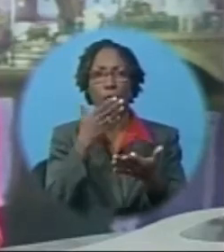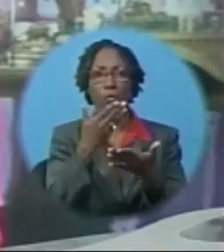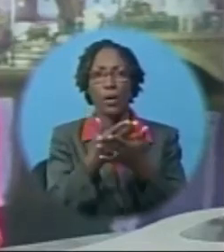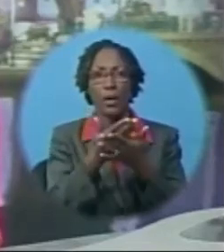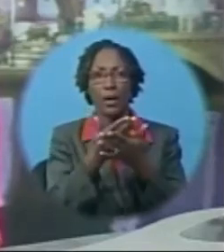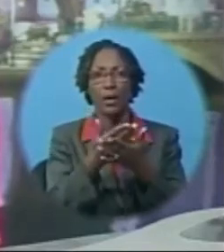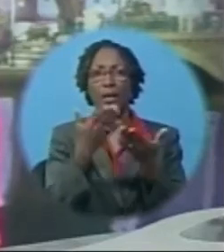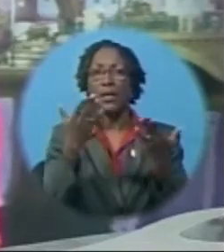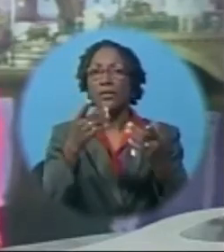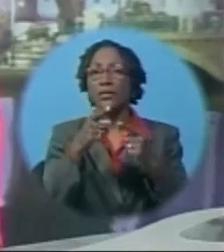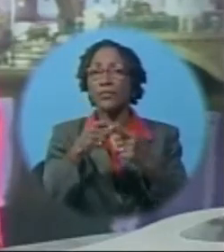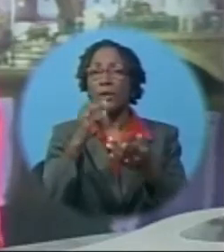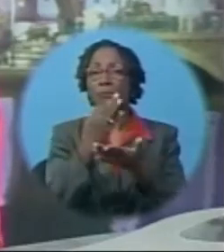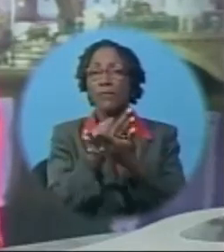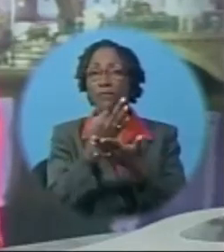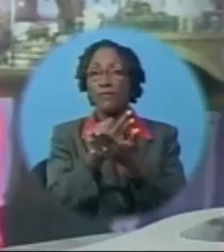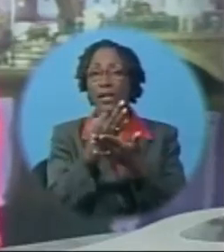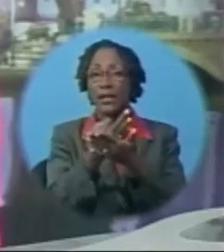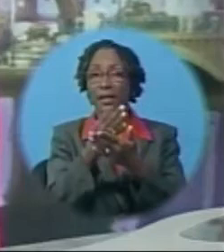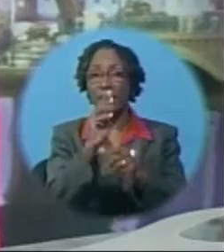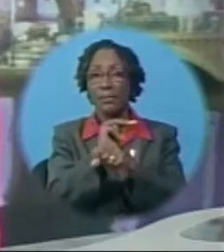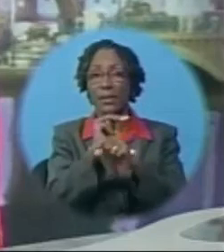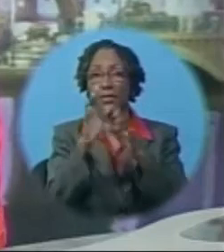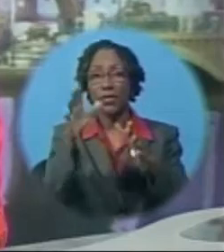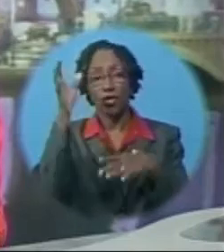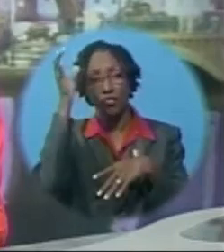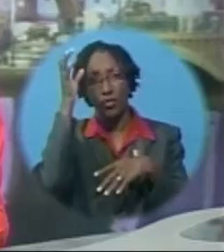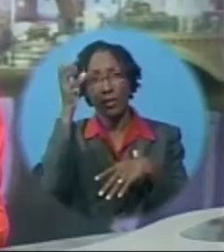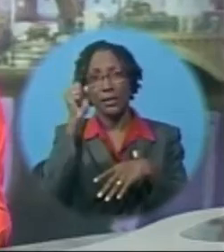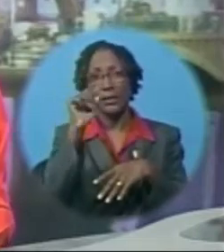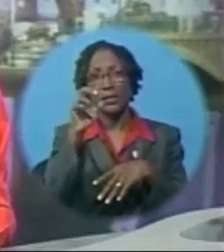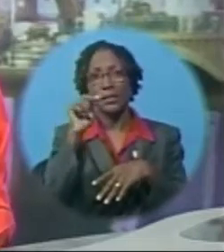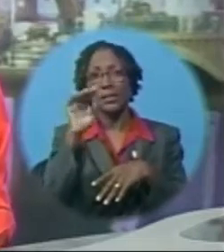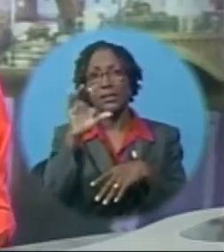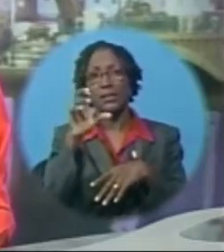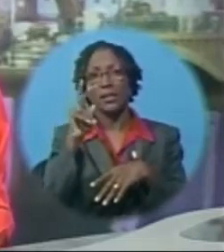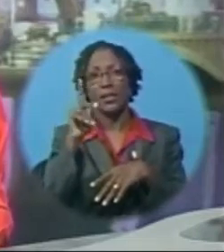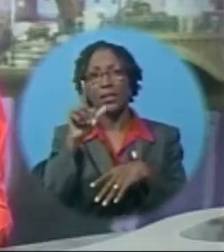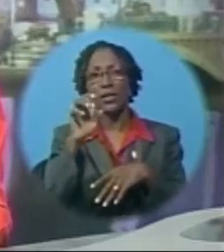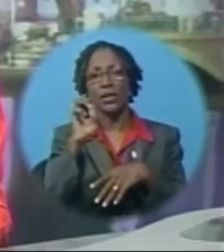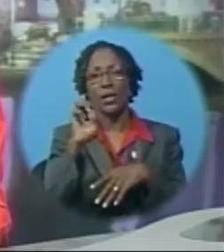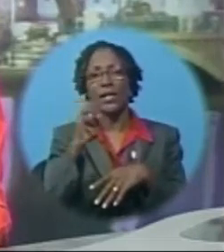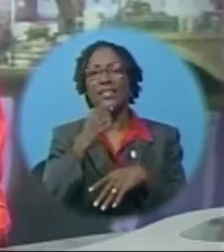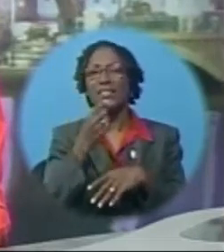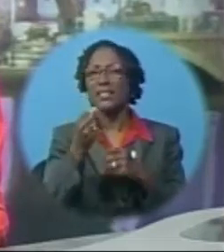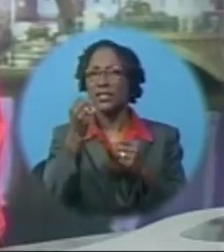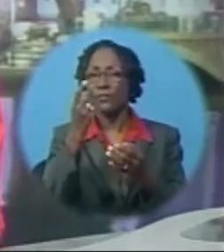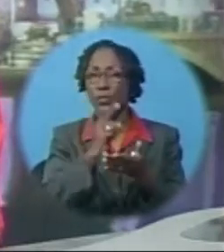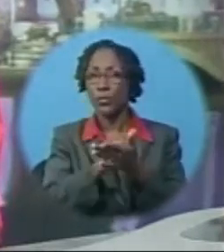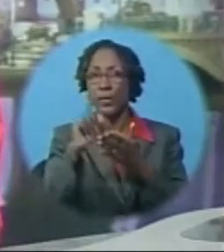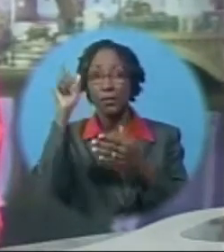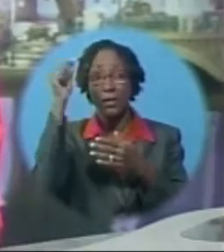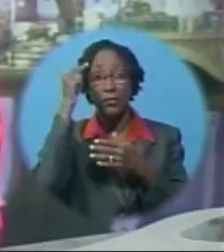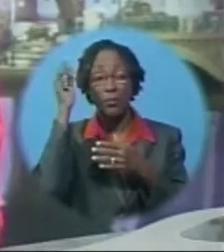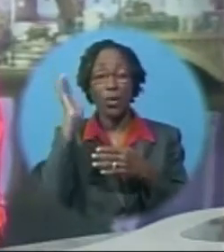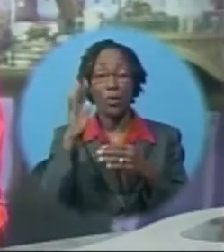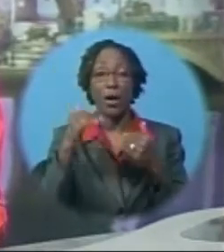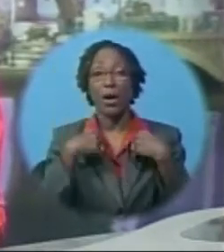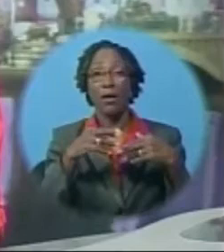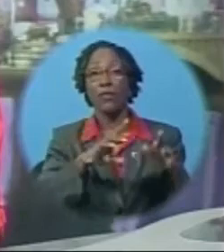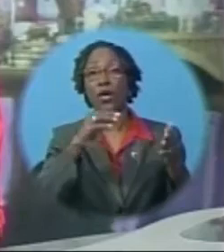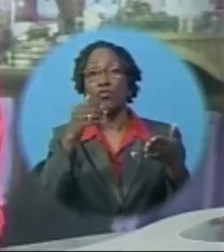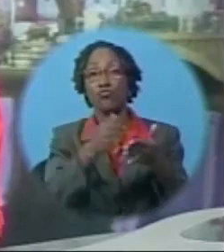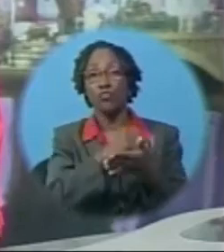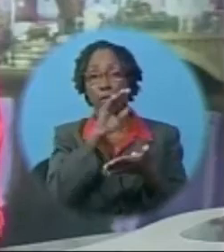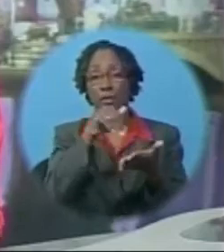of this from Finance Minister Chris Sinclair, who says in a matter of weeks, government will have ready a new Central Bank Act, which